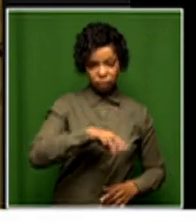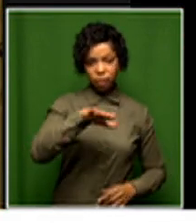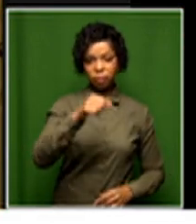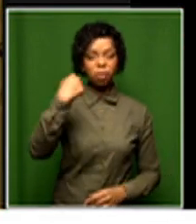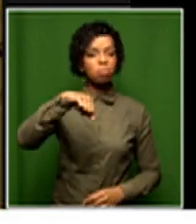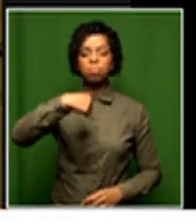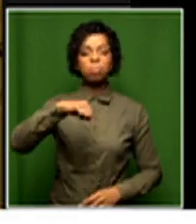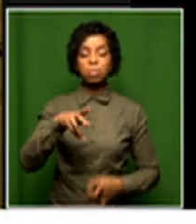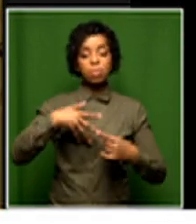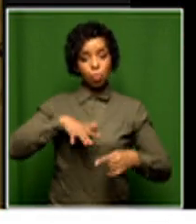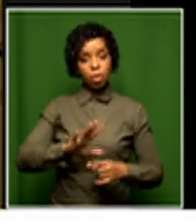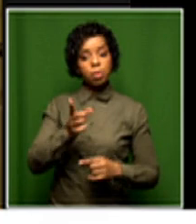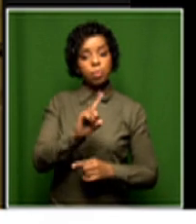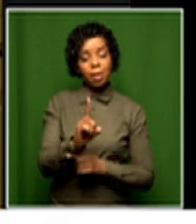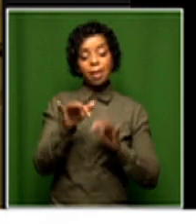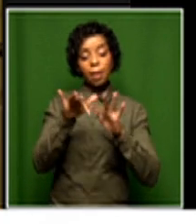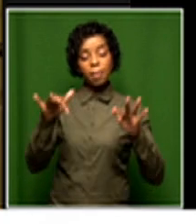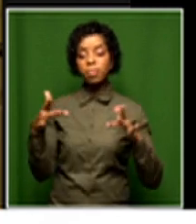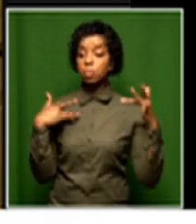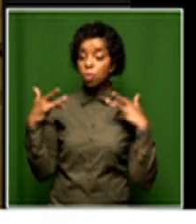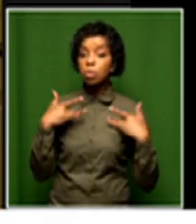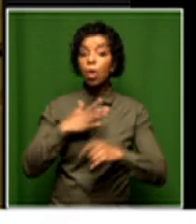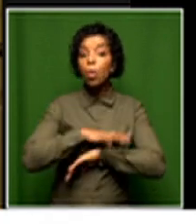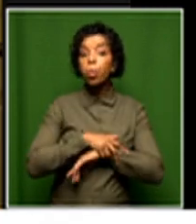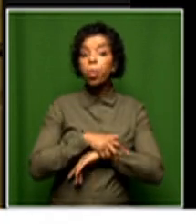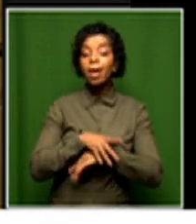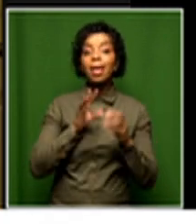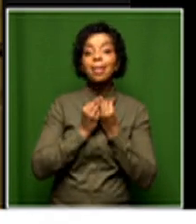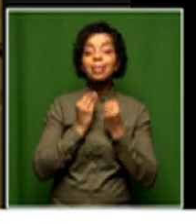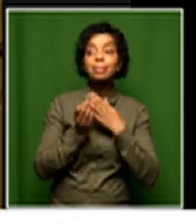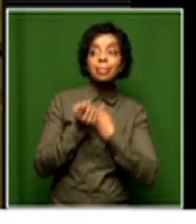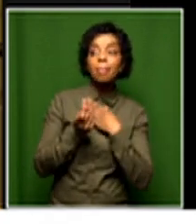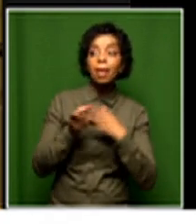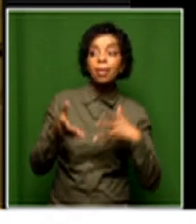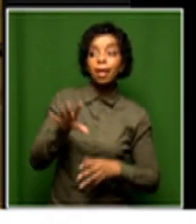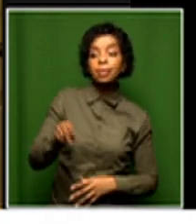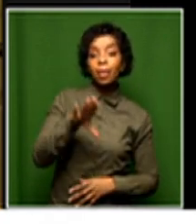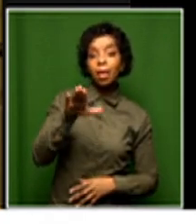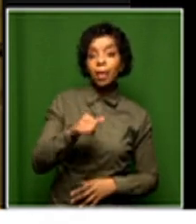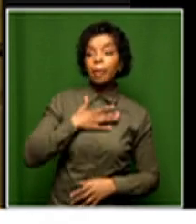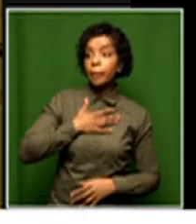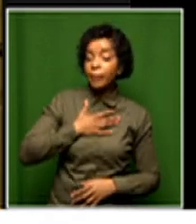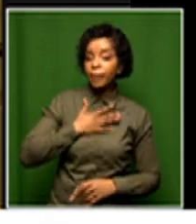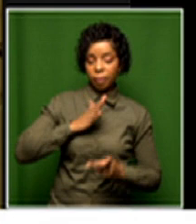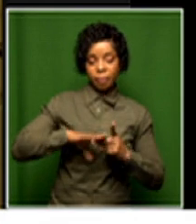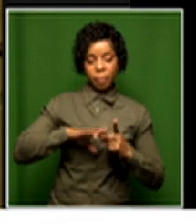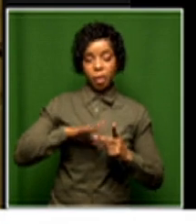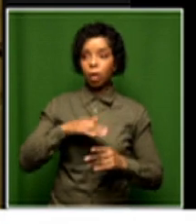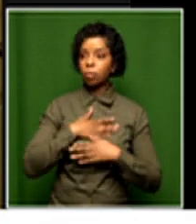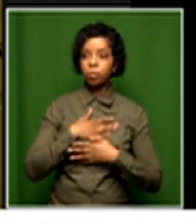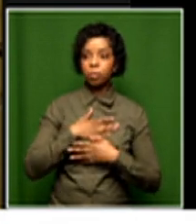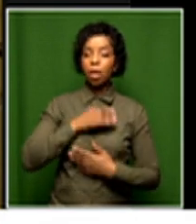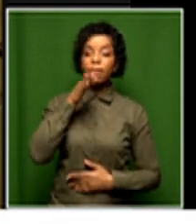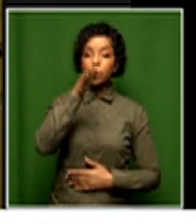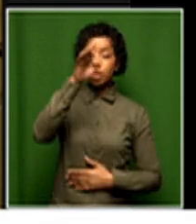are concerned about the state of civil liberties in South Africa, who are concerned about their futures in